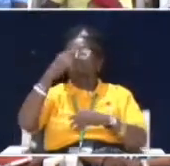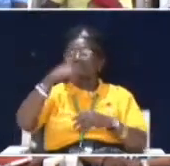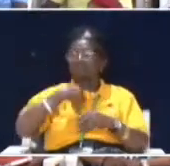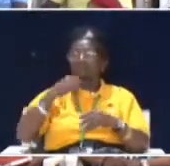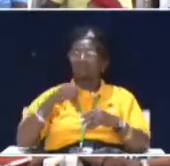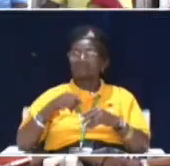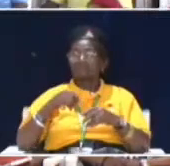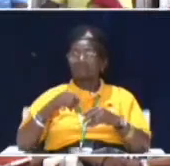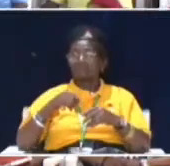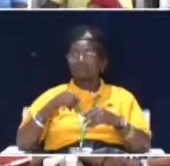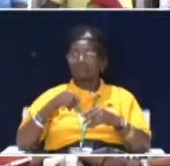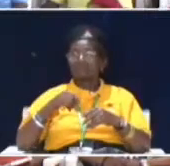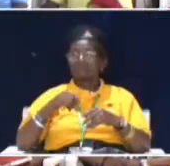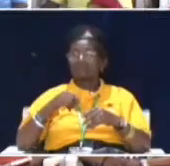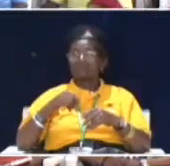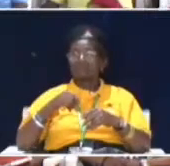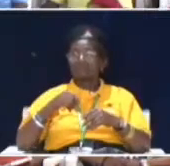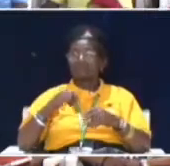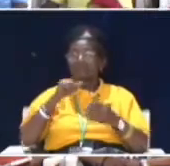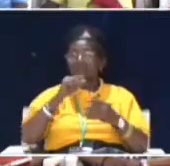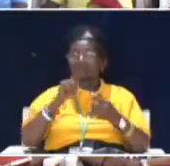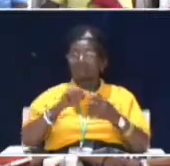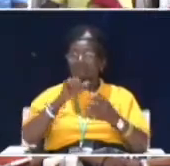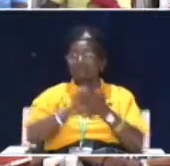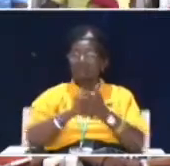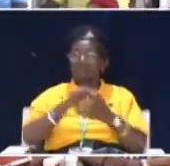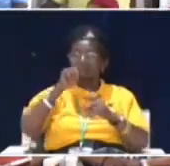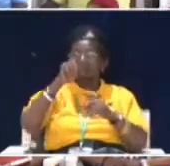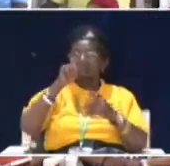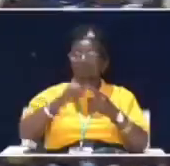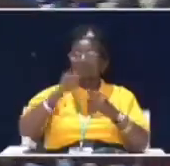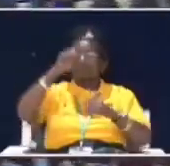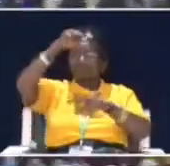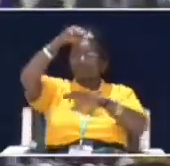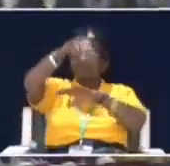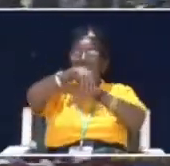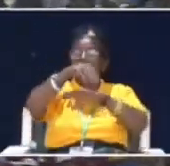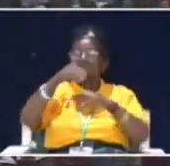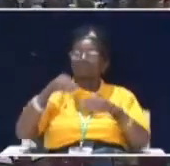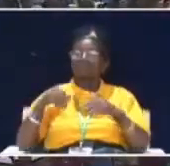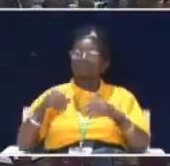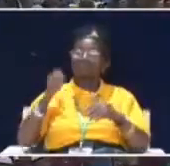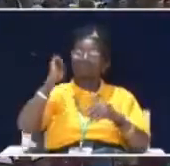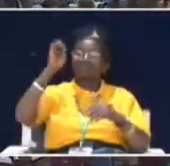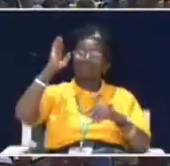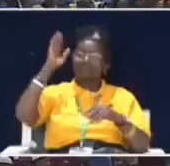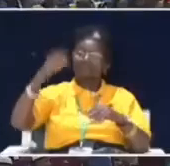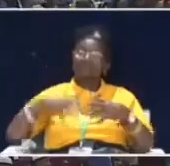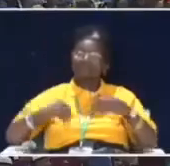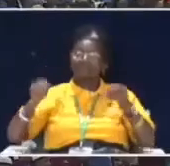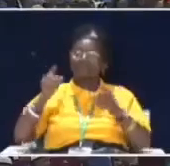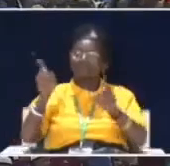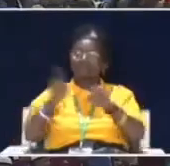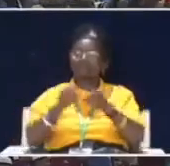fun mi. That tonight. Pe lale yi o. He will heal so many.